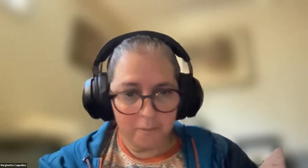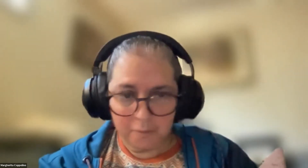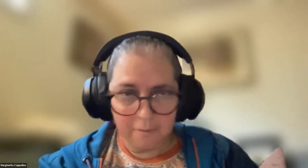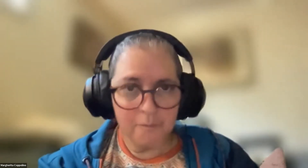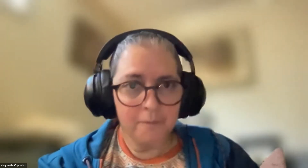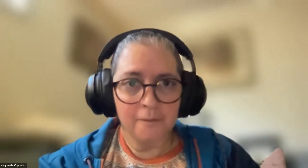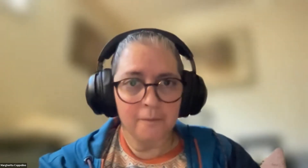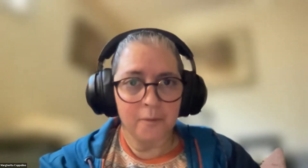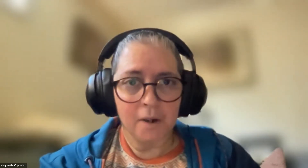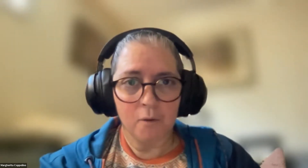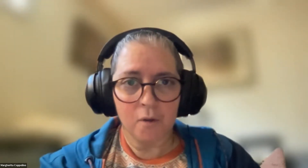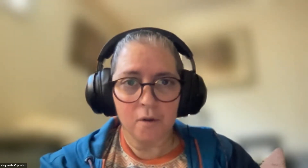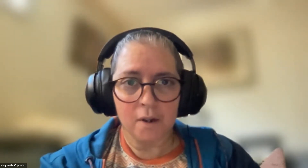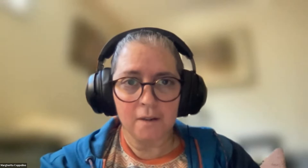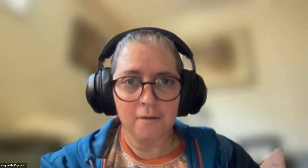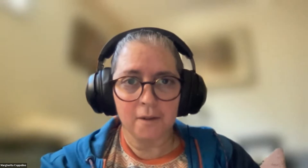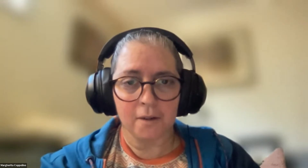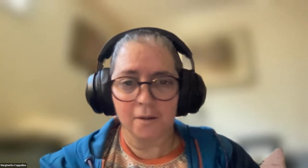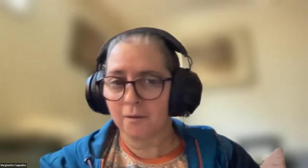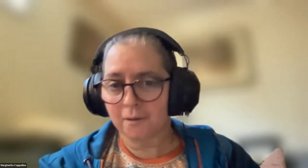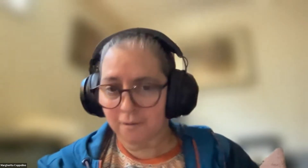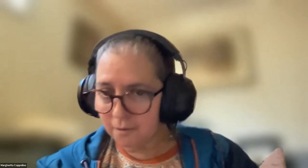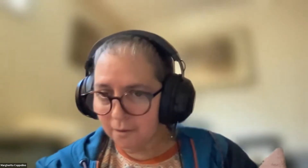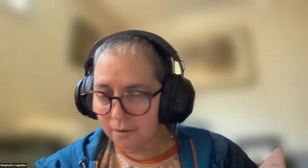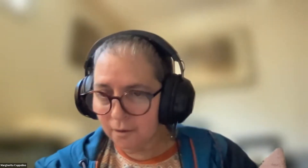Nobody's putting questions in, so